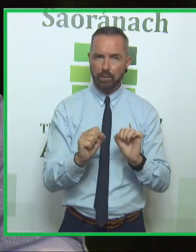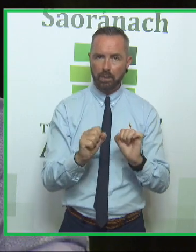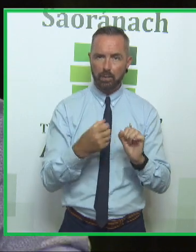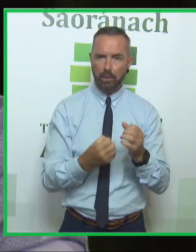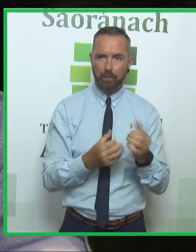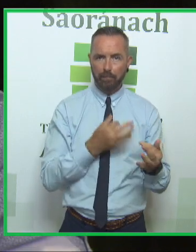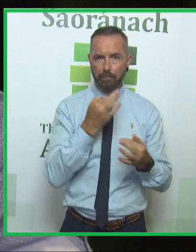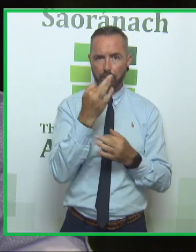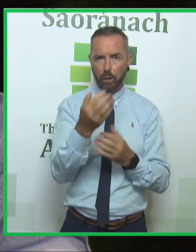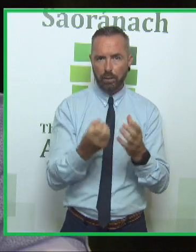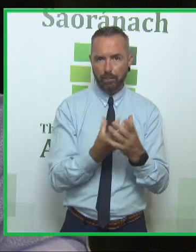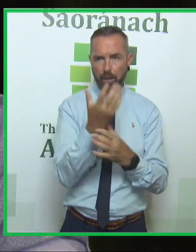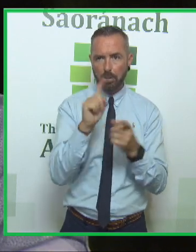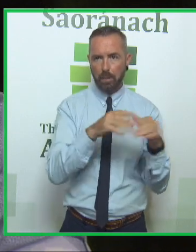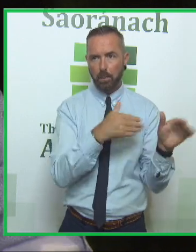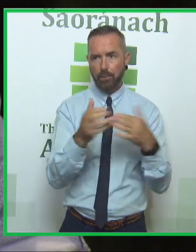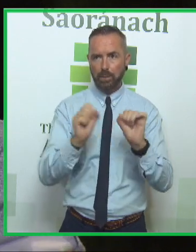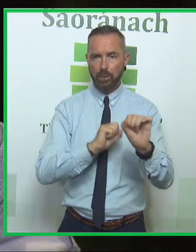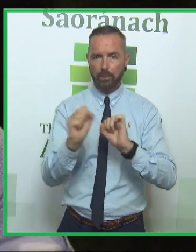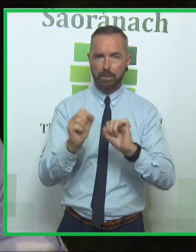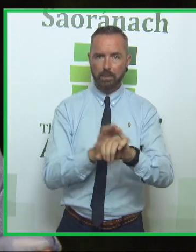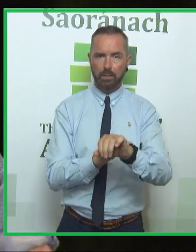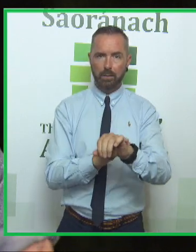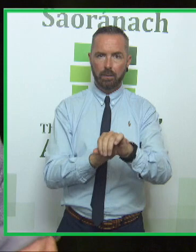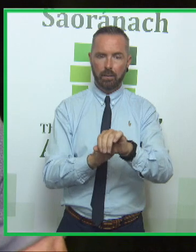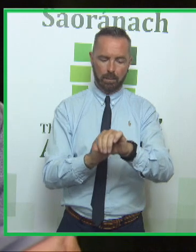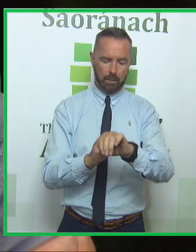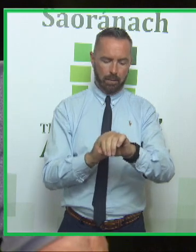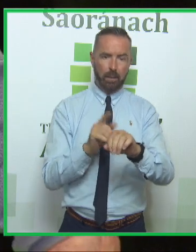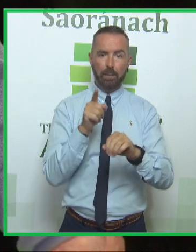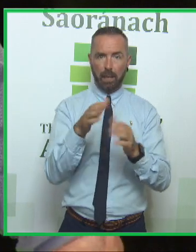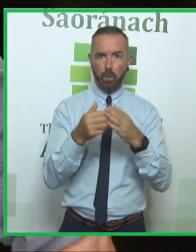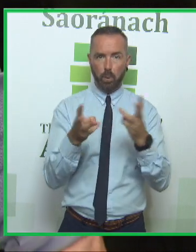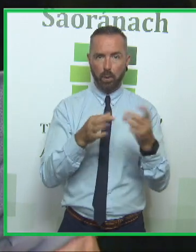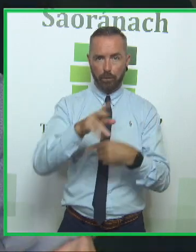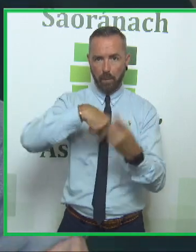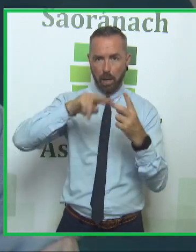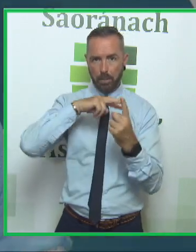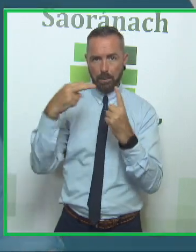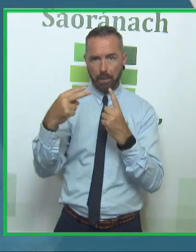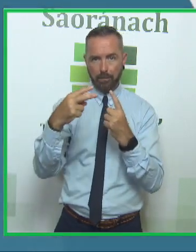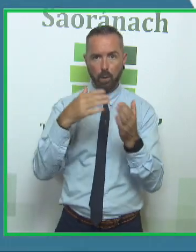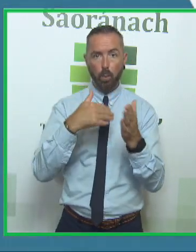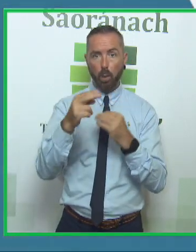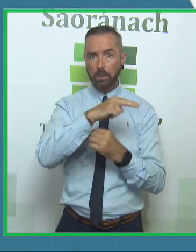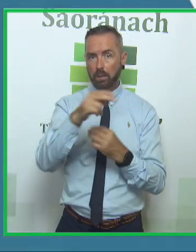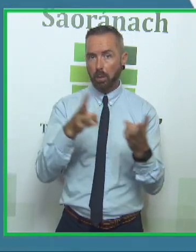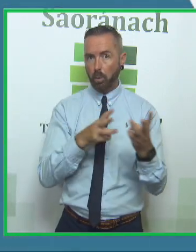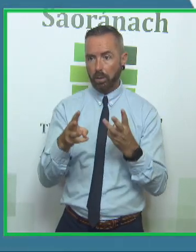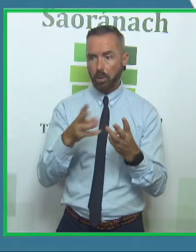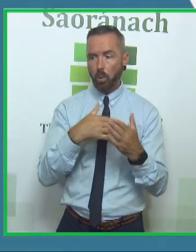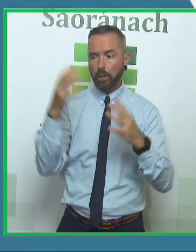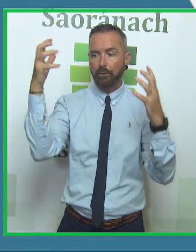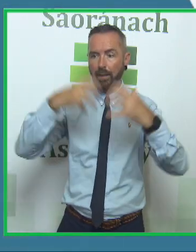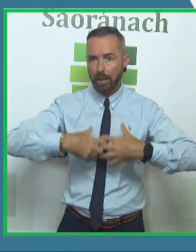development and delivery of services. So that's what's working from our point of view. What's not working? The voluntary sector, as was mentioned already,